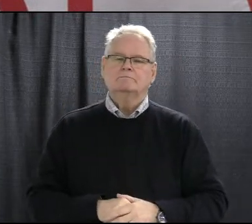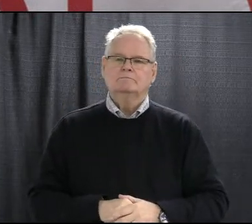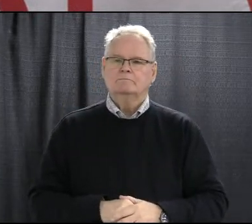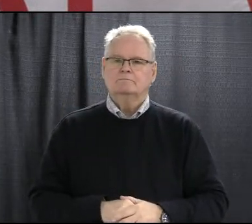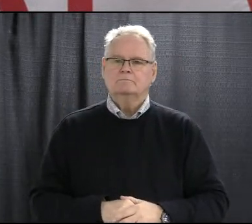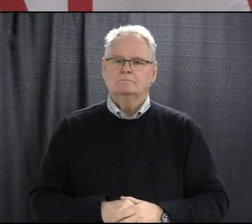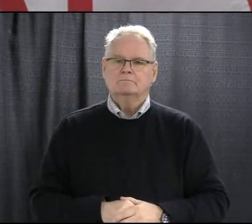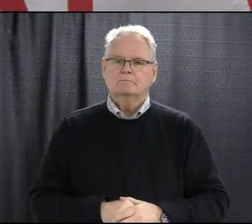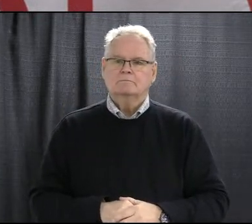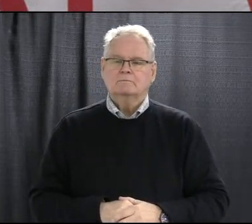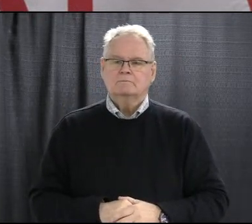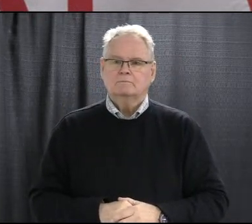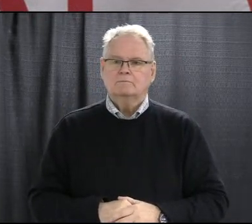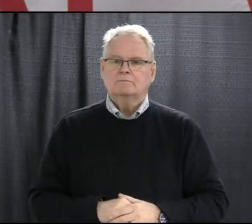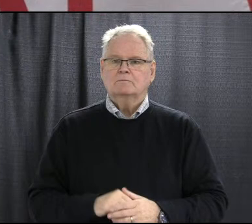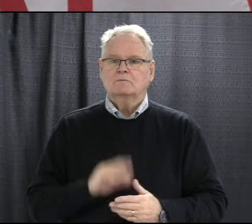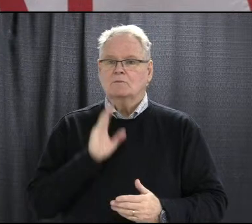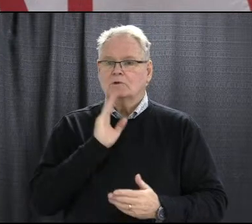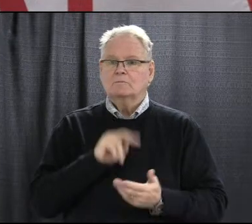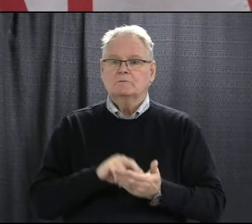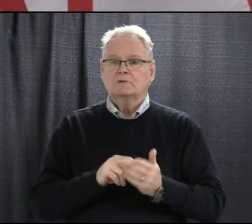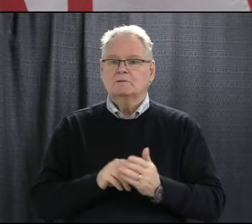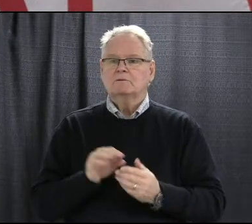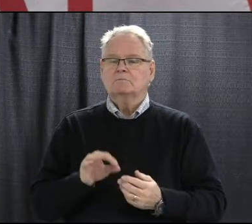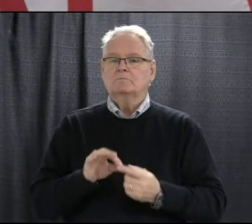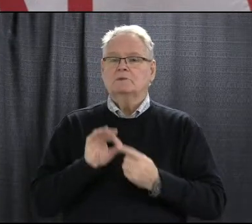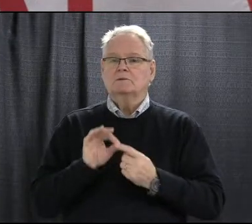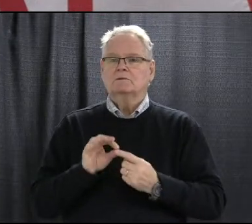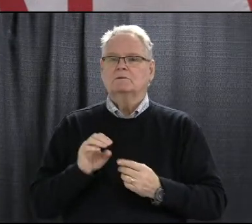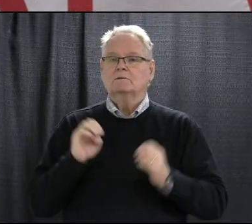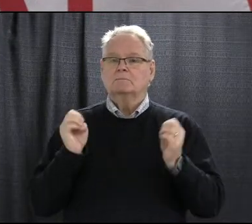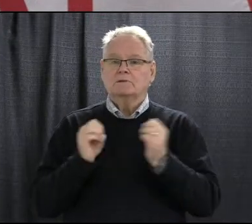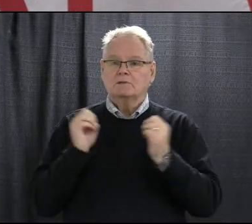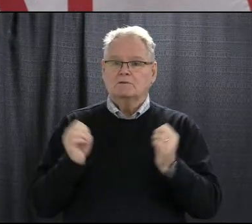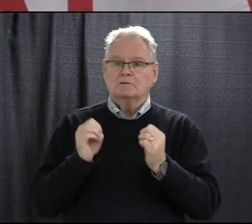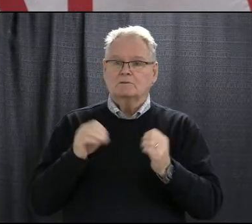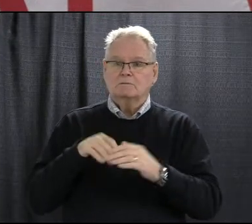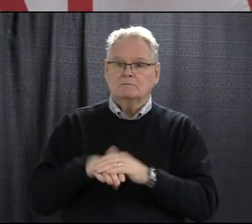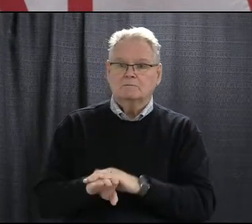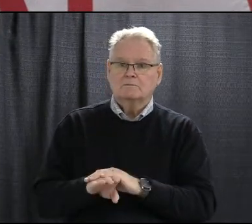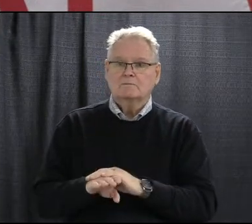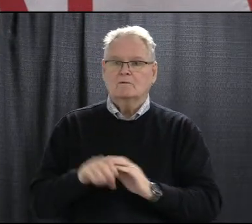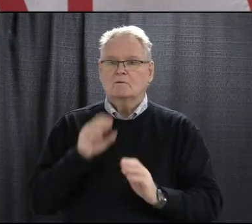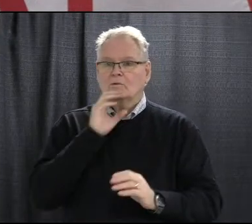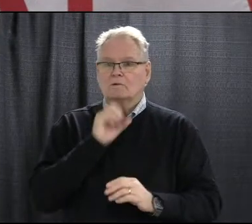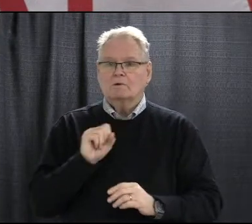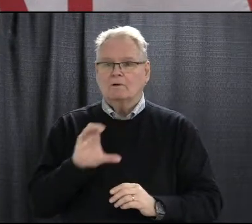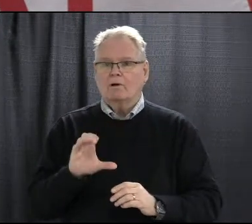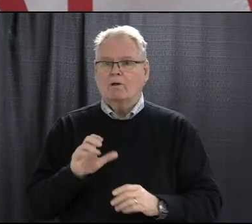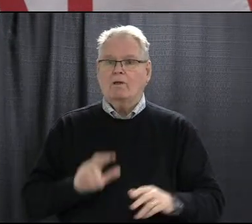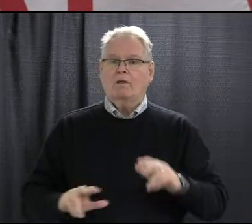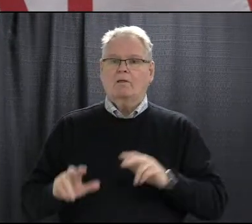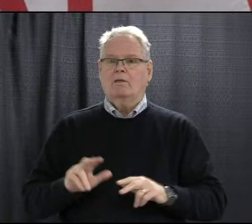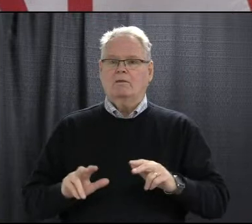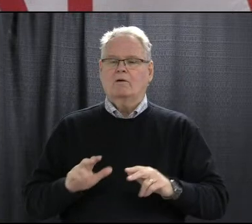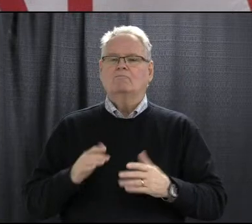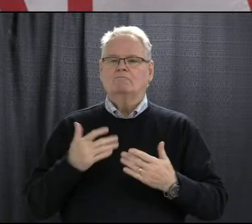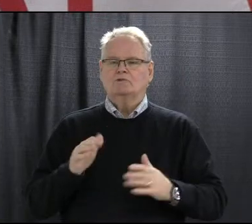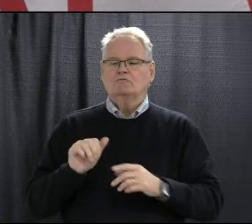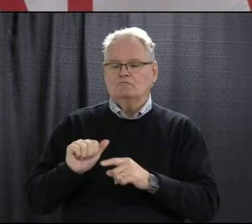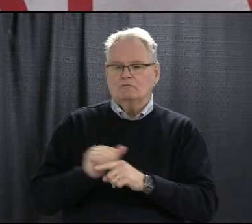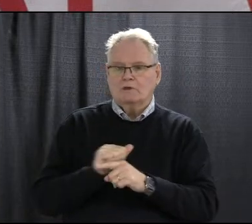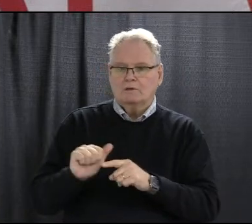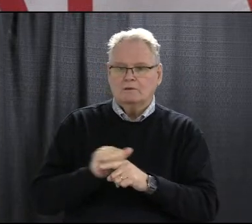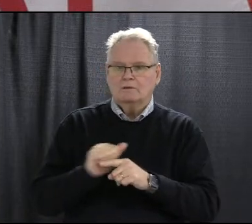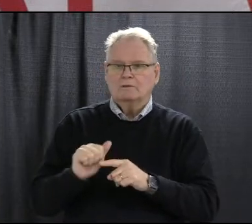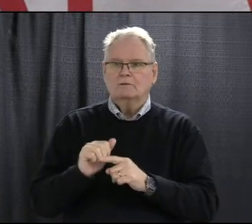including senior-friendly emergency departments, will consist of training for physicians. The Health Accord also